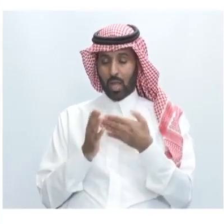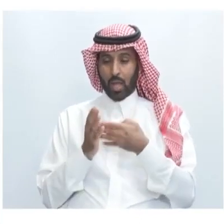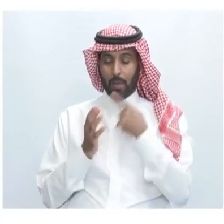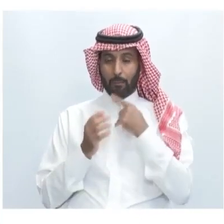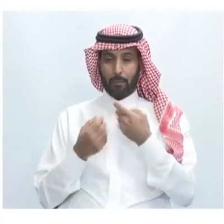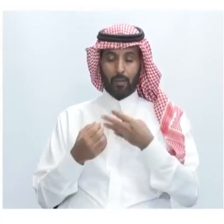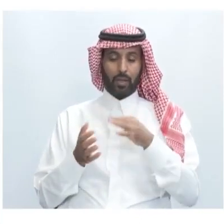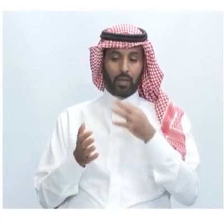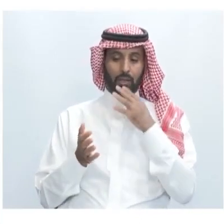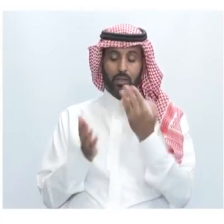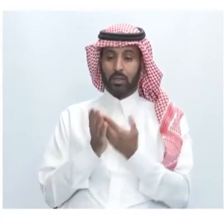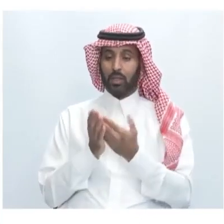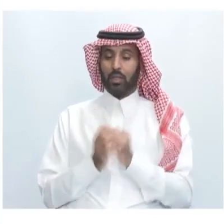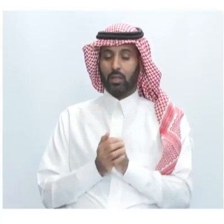School.